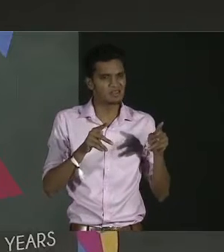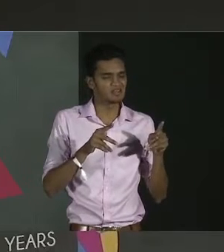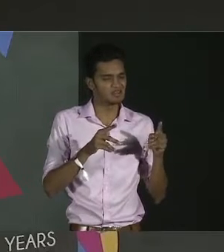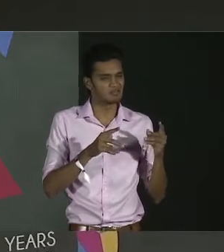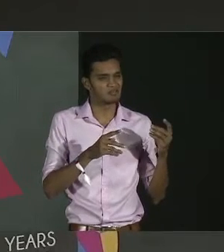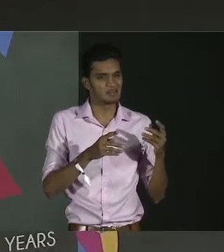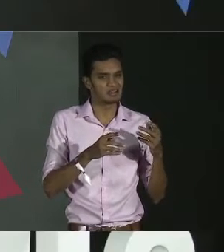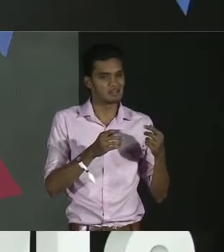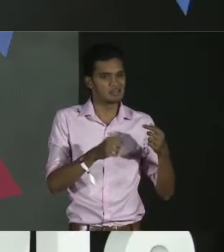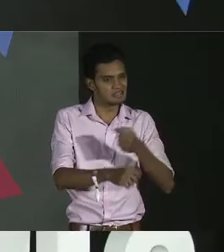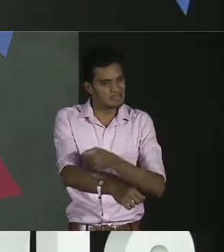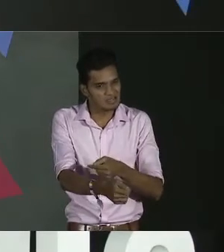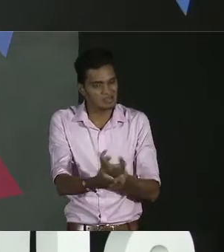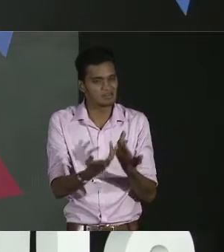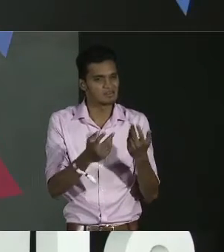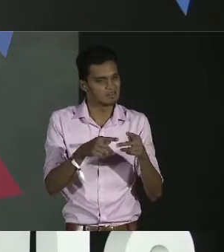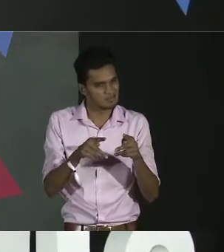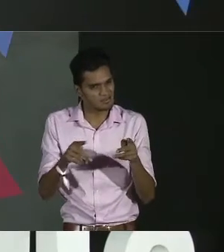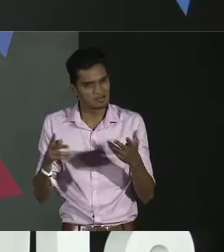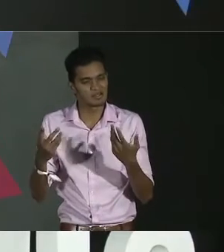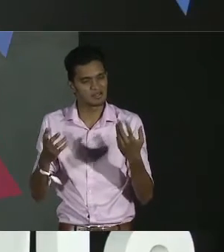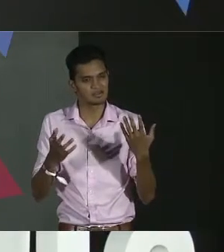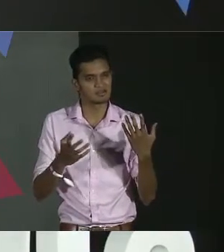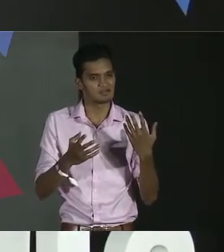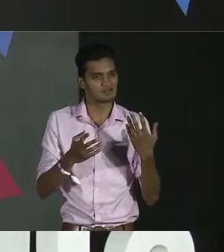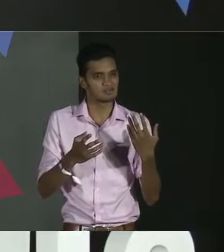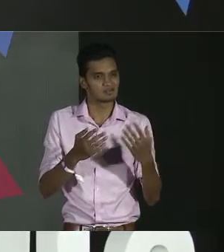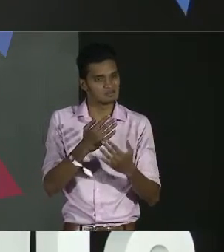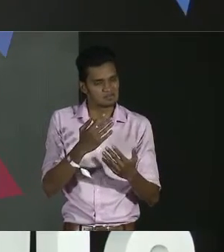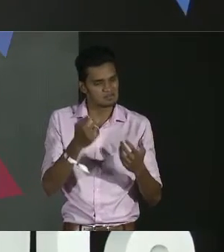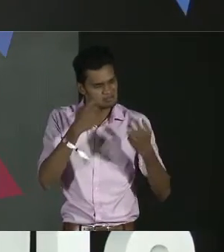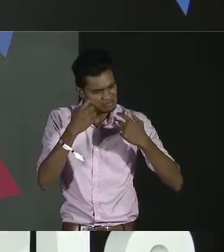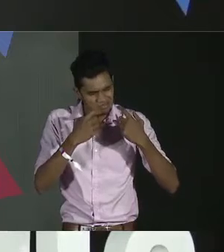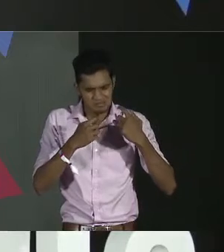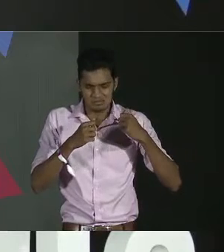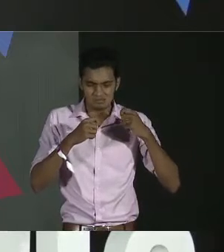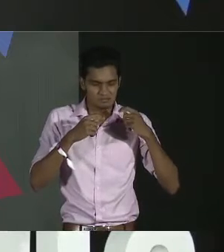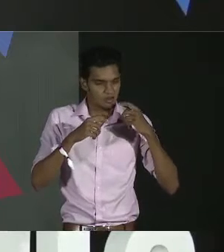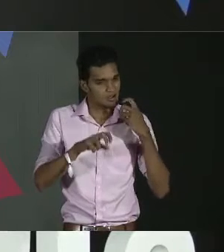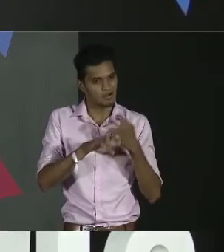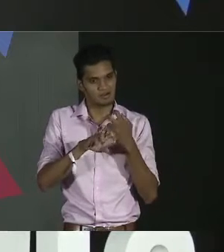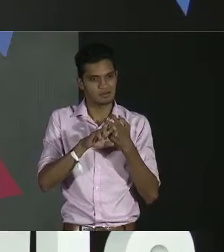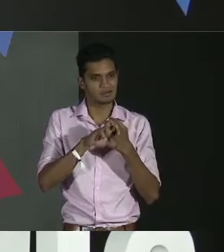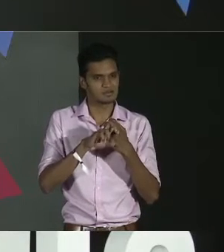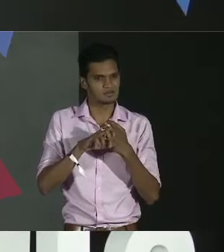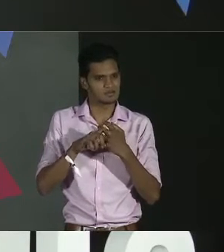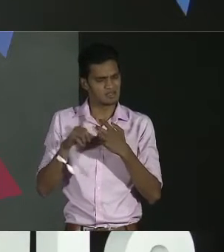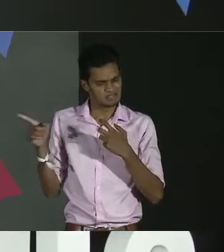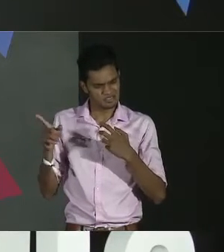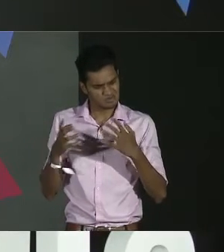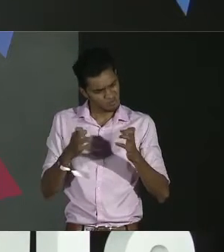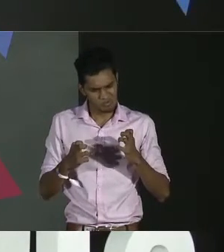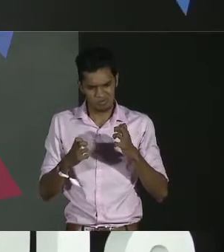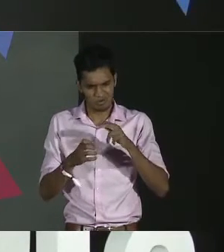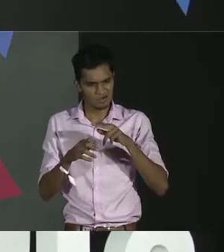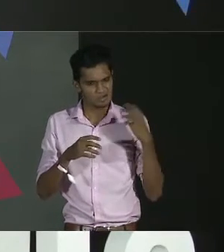numerous setbacks and progress and blood, sweat, and tears, I wanted to get back to life. I wanted